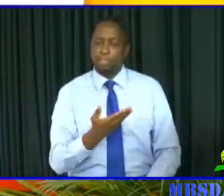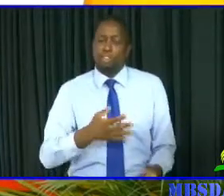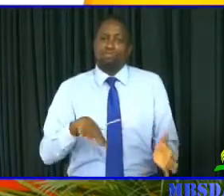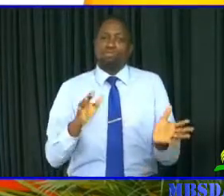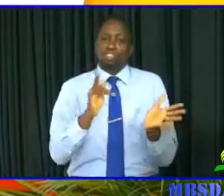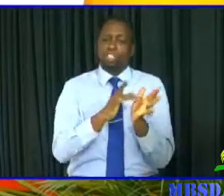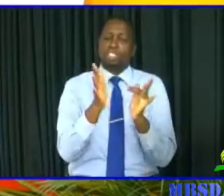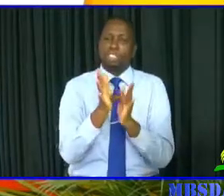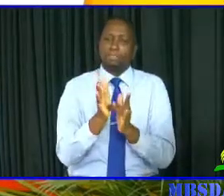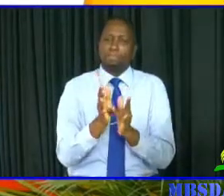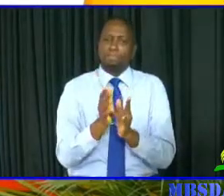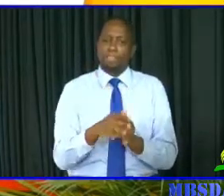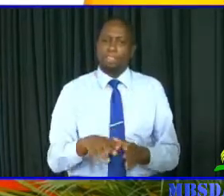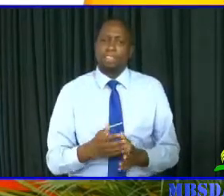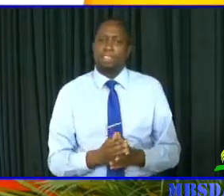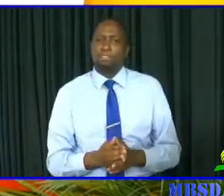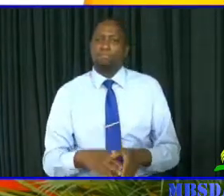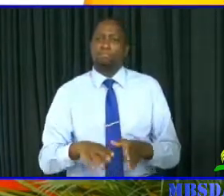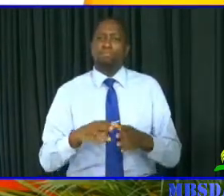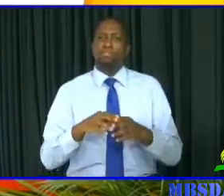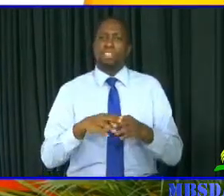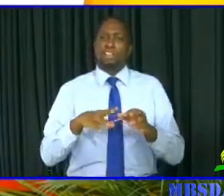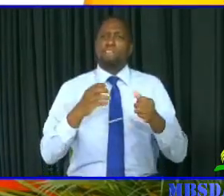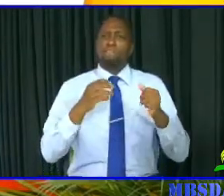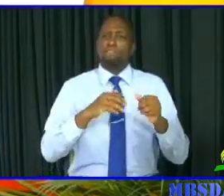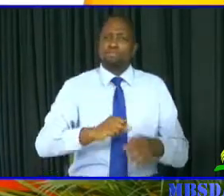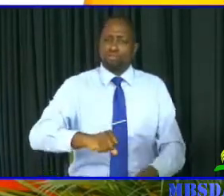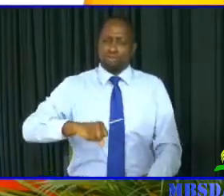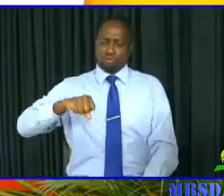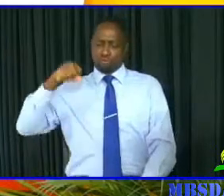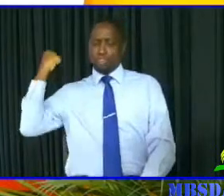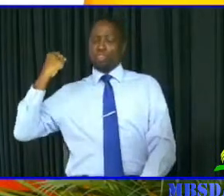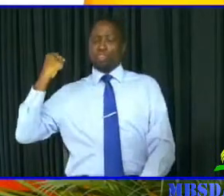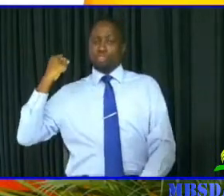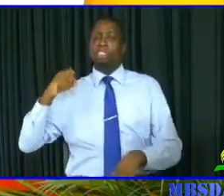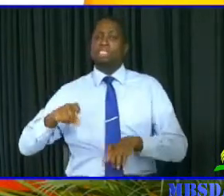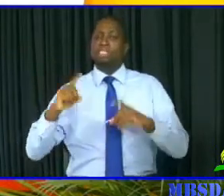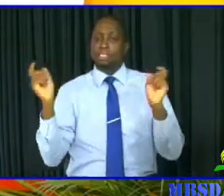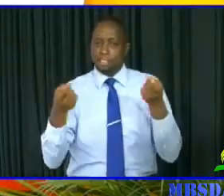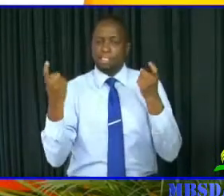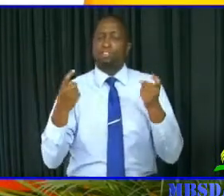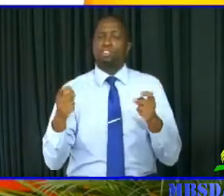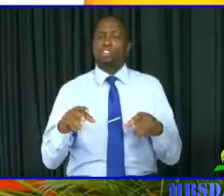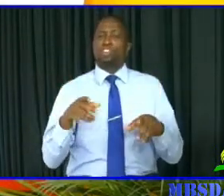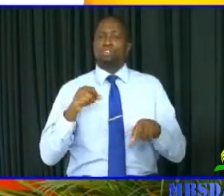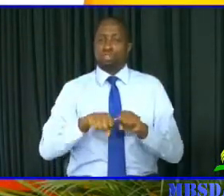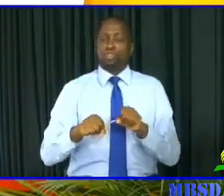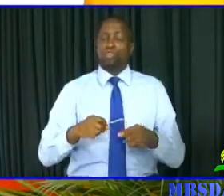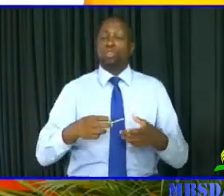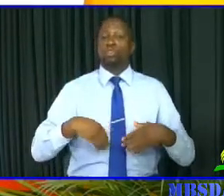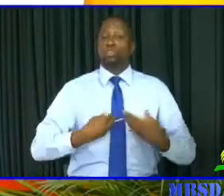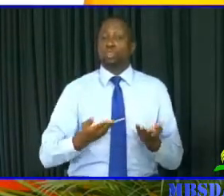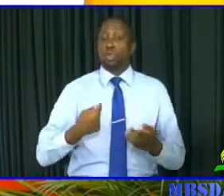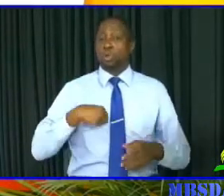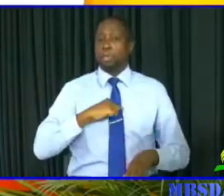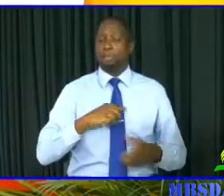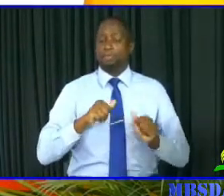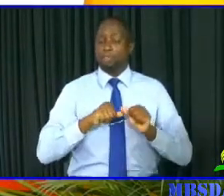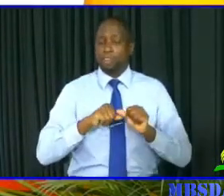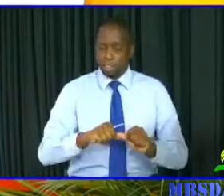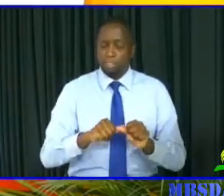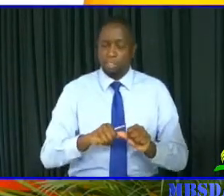should avoid those sins and be on the straight and narrow path. We should never forget,